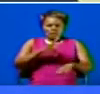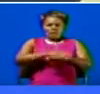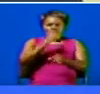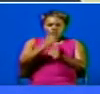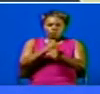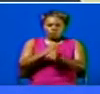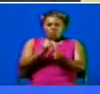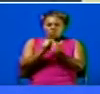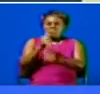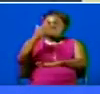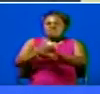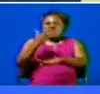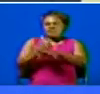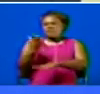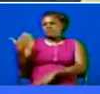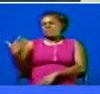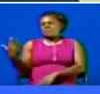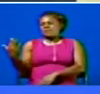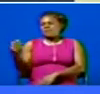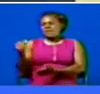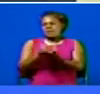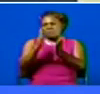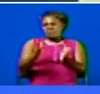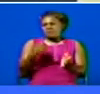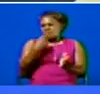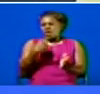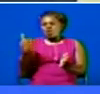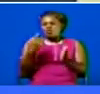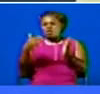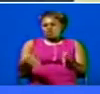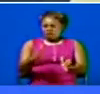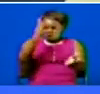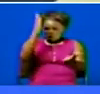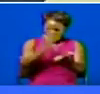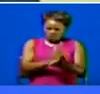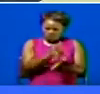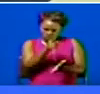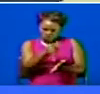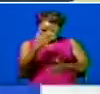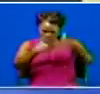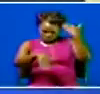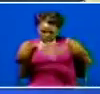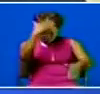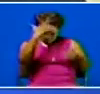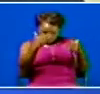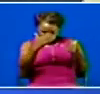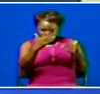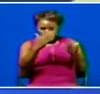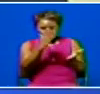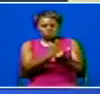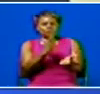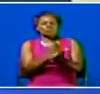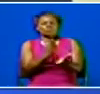right papers. So for employers, they are saying this is the only way to authenticate that so-and-so is qualified, that so-and-so went through